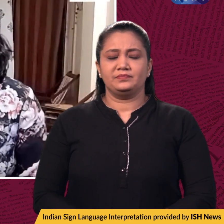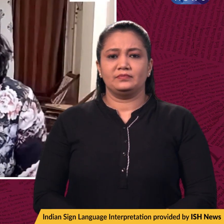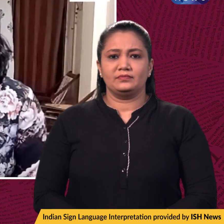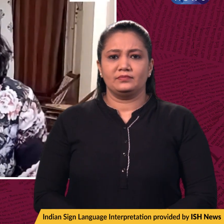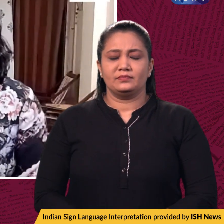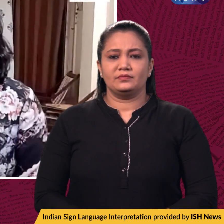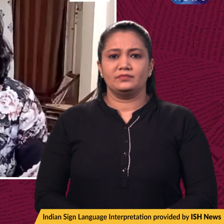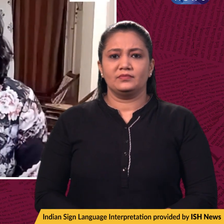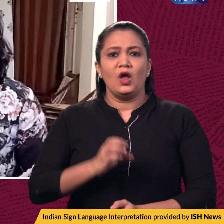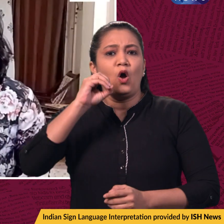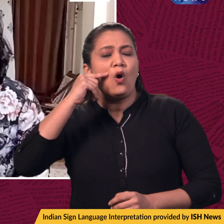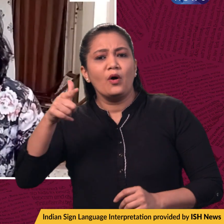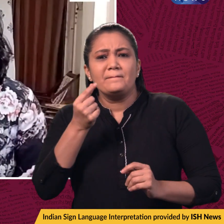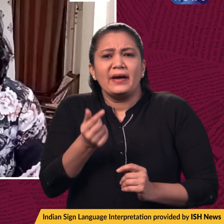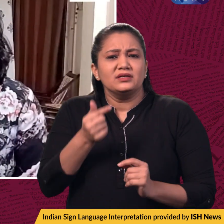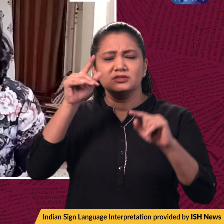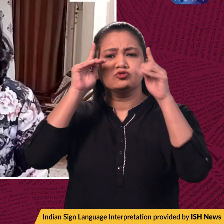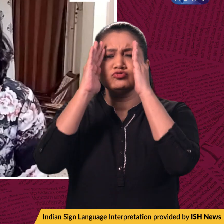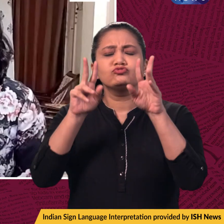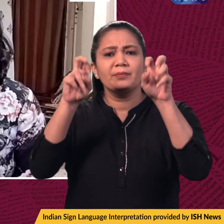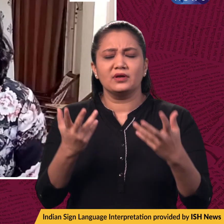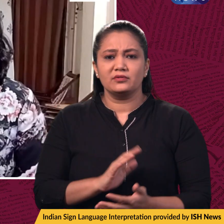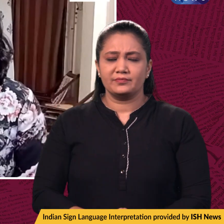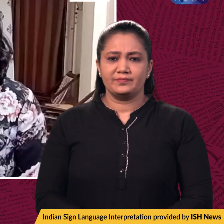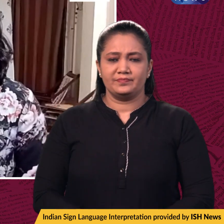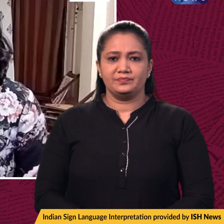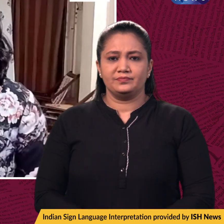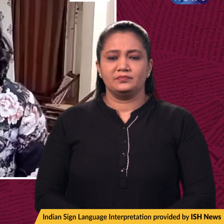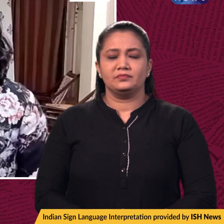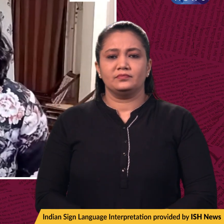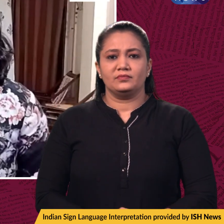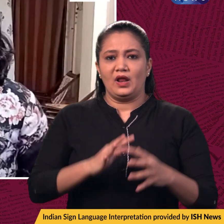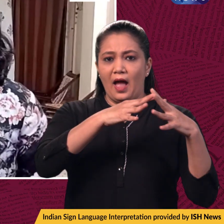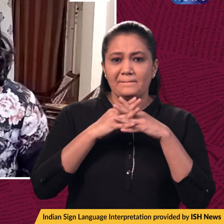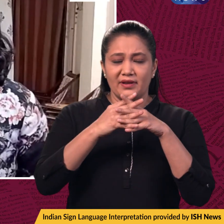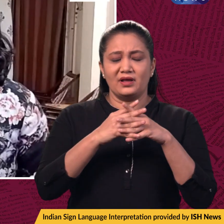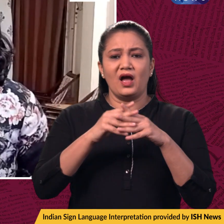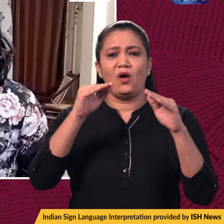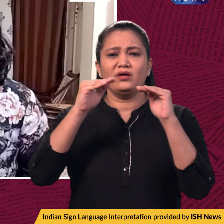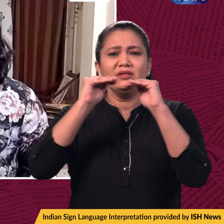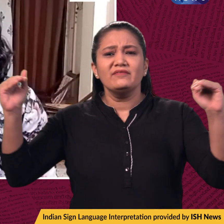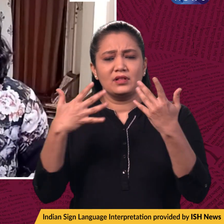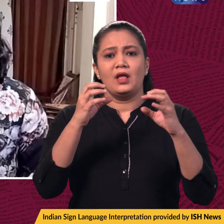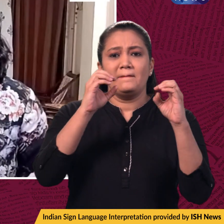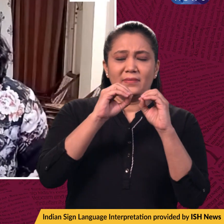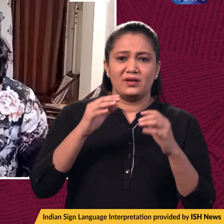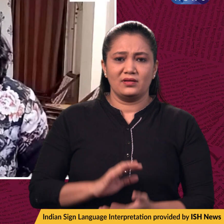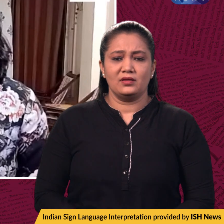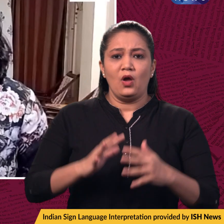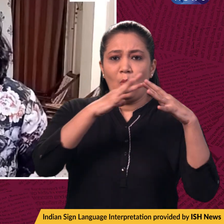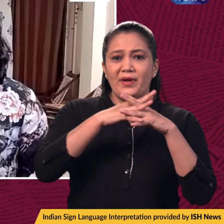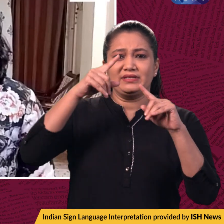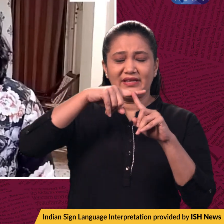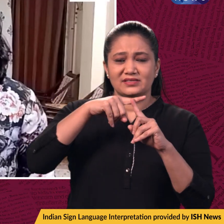Now, moving on to oil prices and what's happening on that front, US benchmark oil